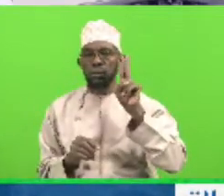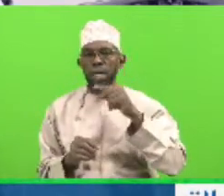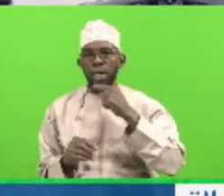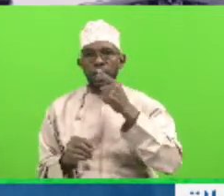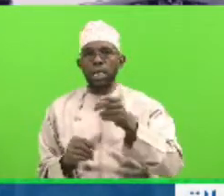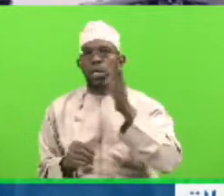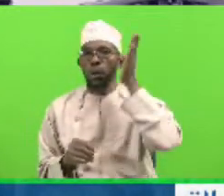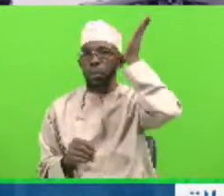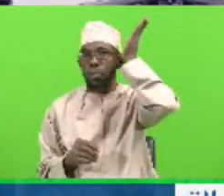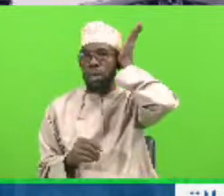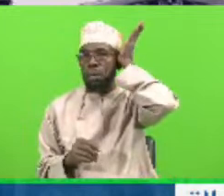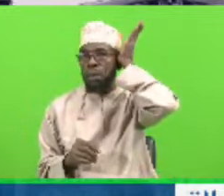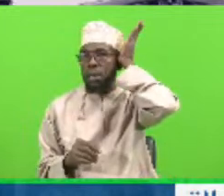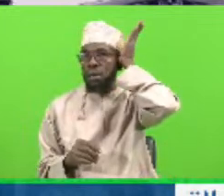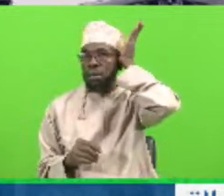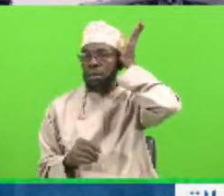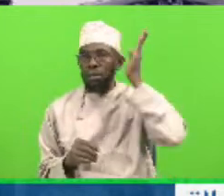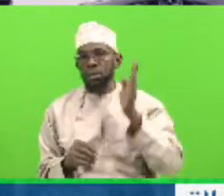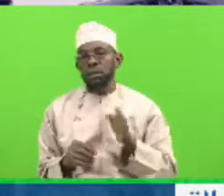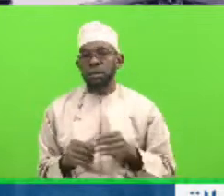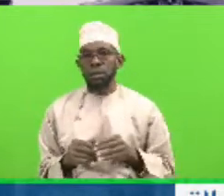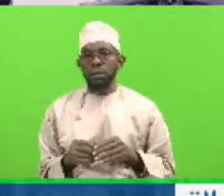told him on his face